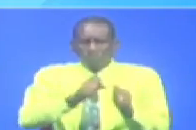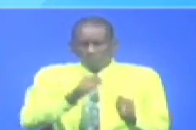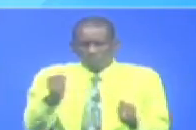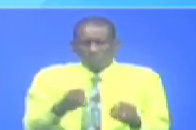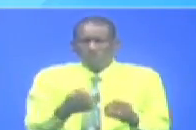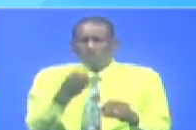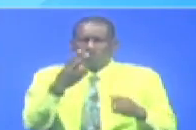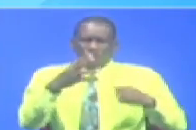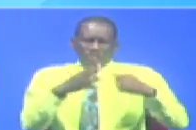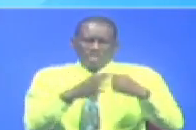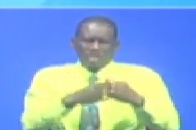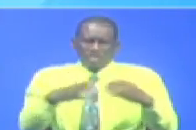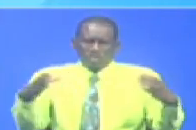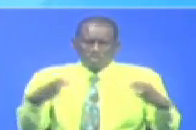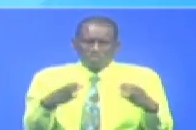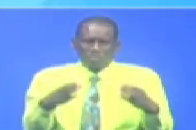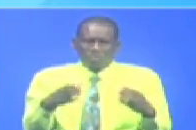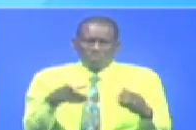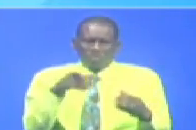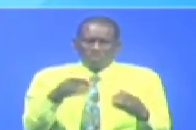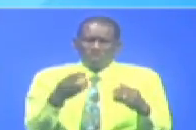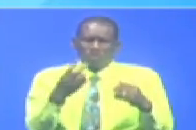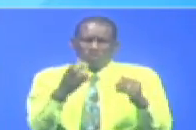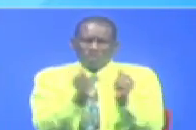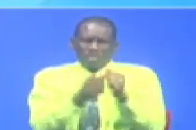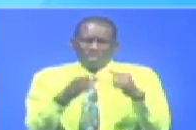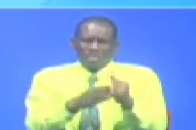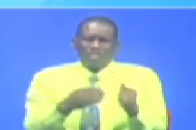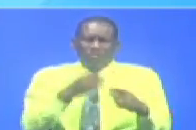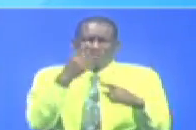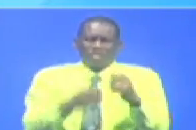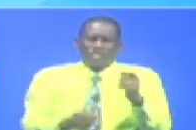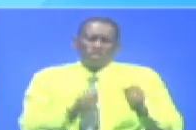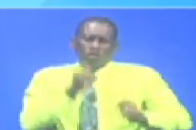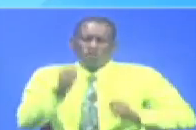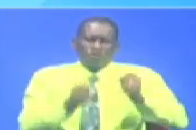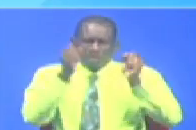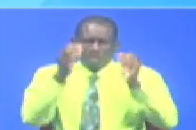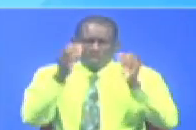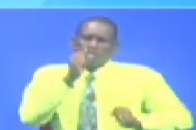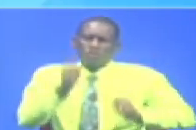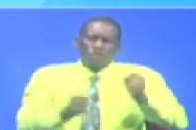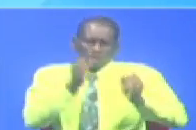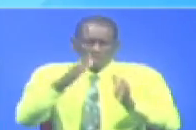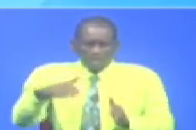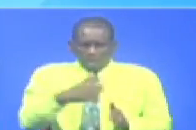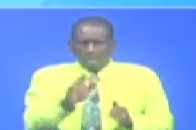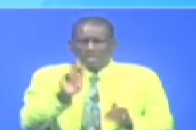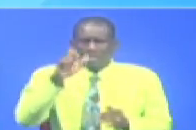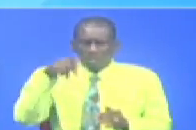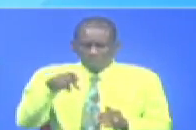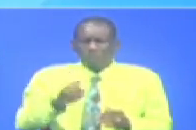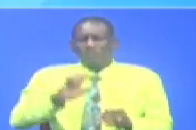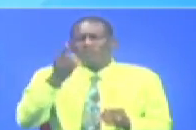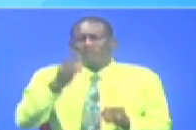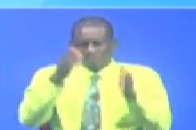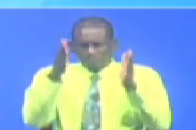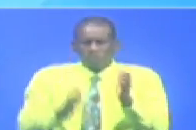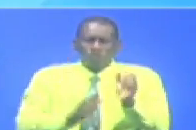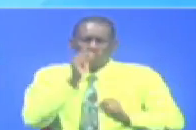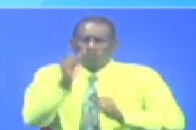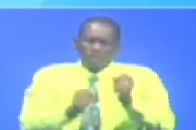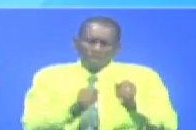2019 has been the year of a marathoner, Eliud Kipchoge. Now, Kipchoge, who became the first human to run a marathon in under 2 hours,